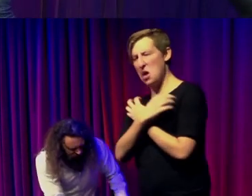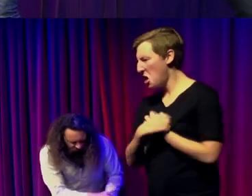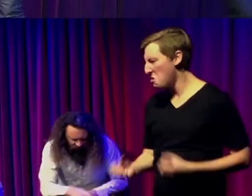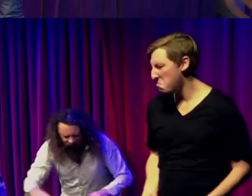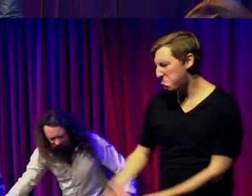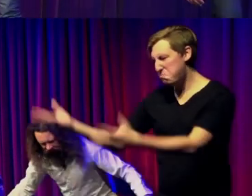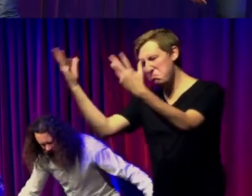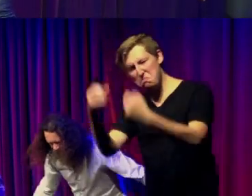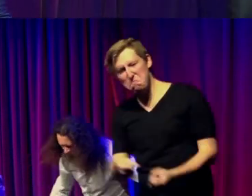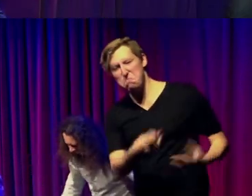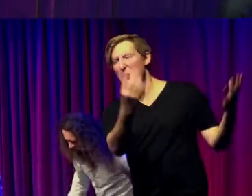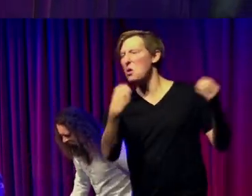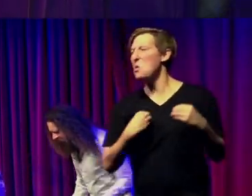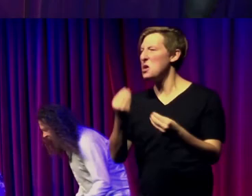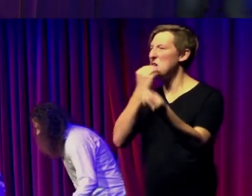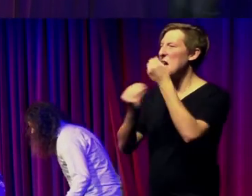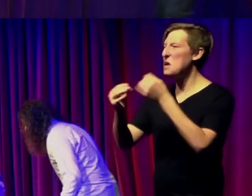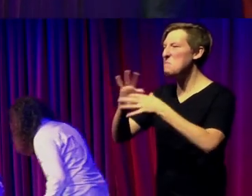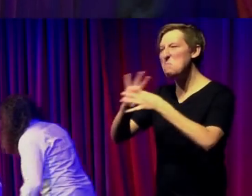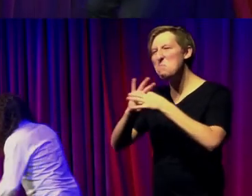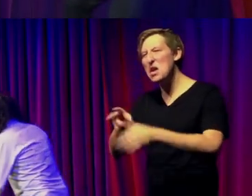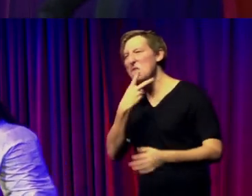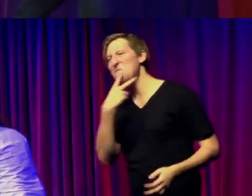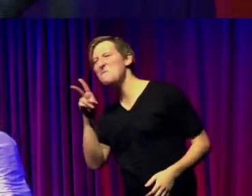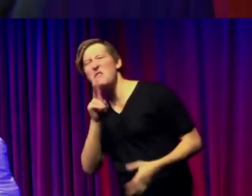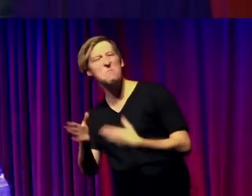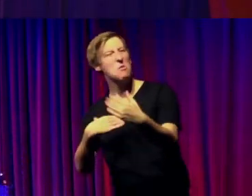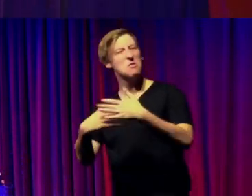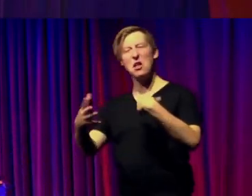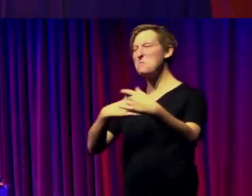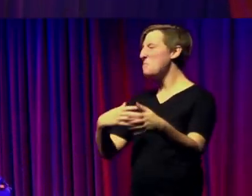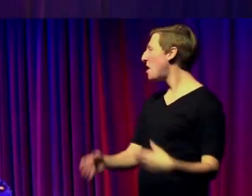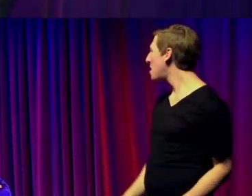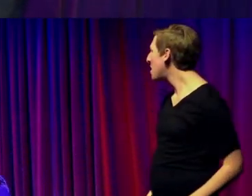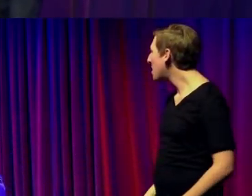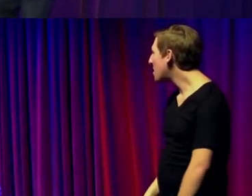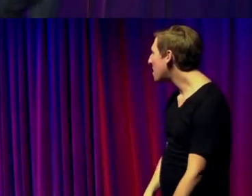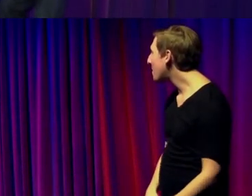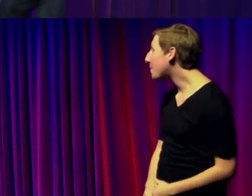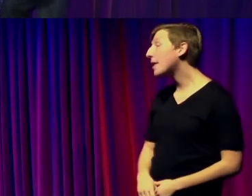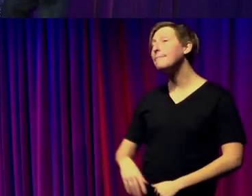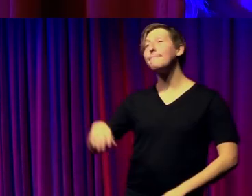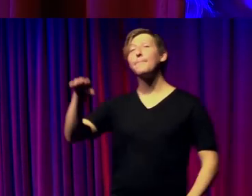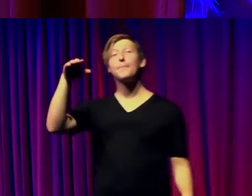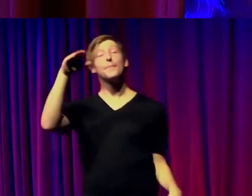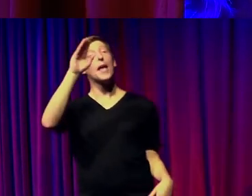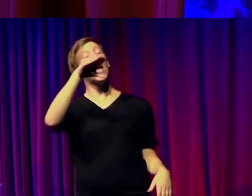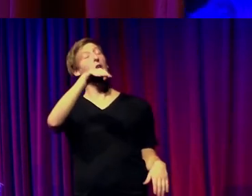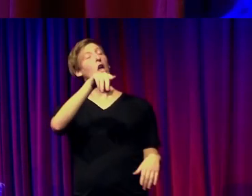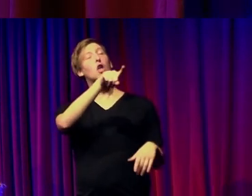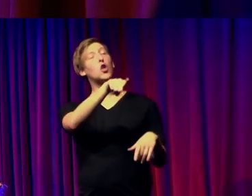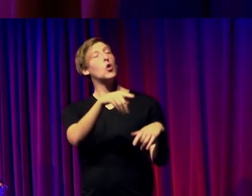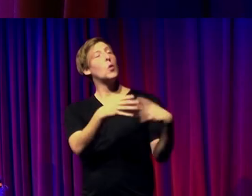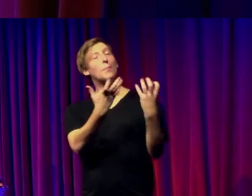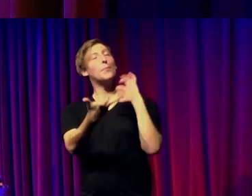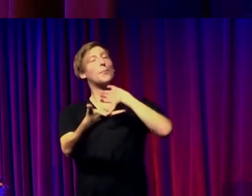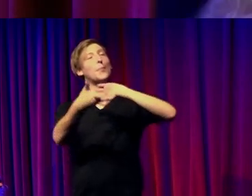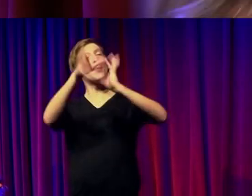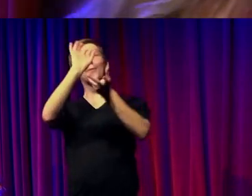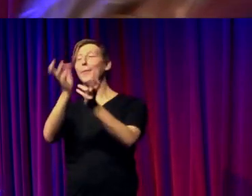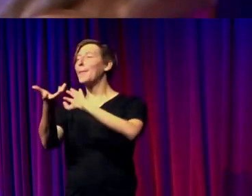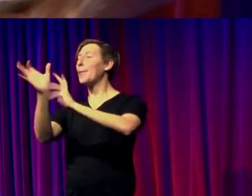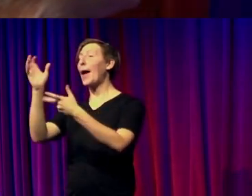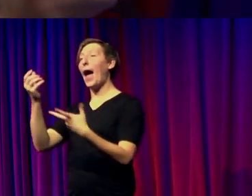eat anything. Plants, meat, anything. You see, now you've made this place such an insufferable mess that I don't know